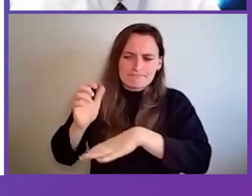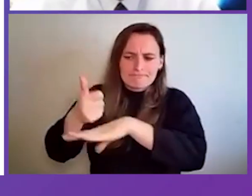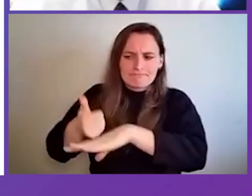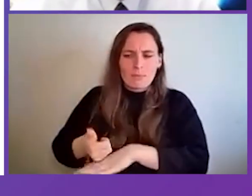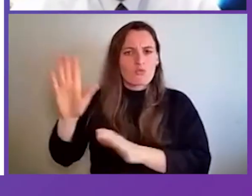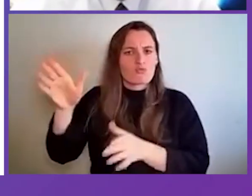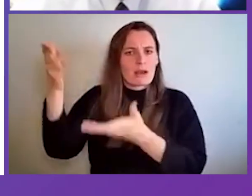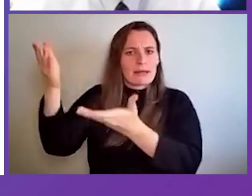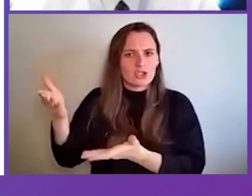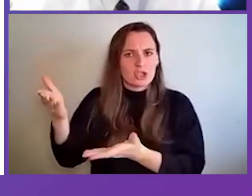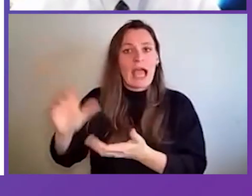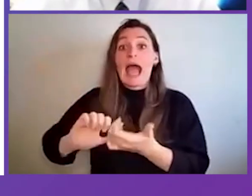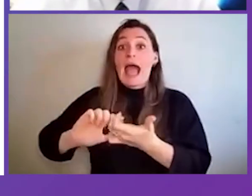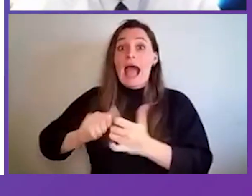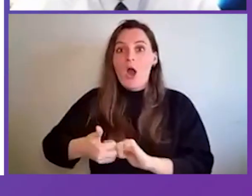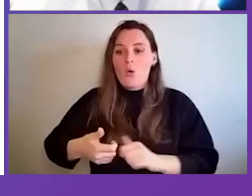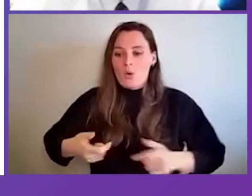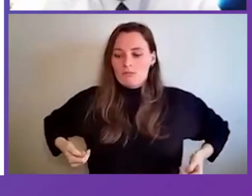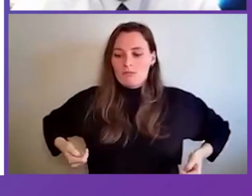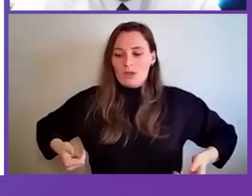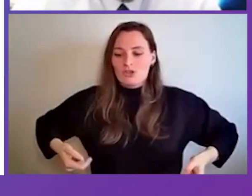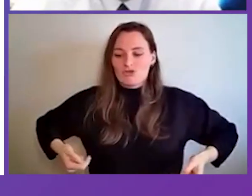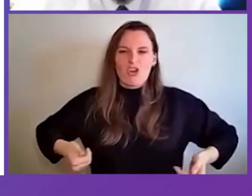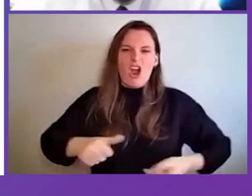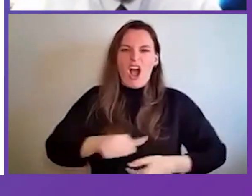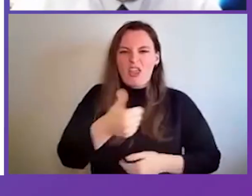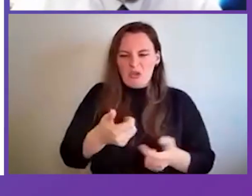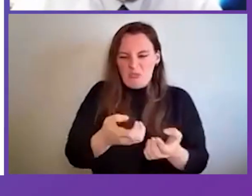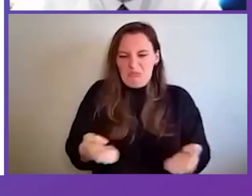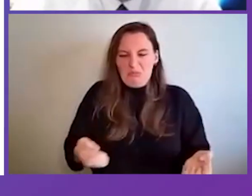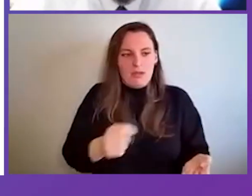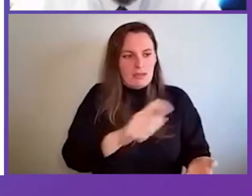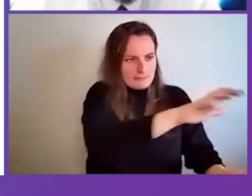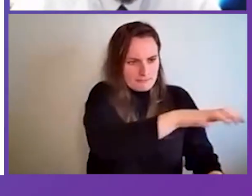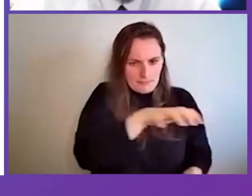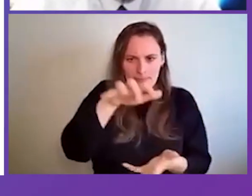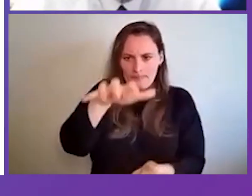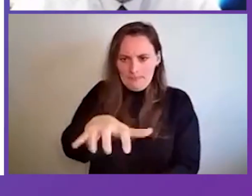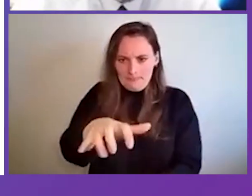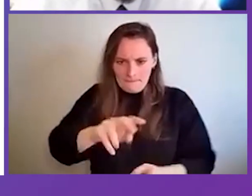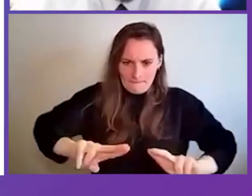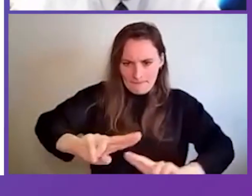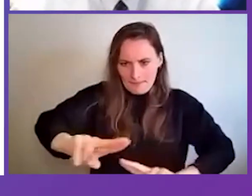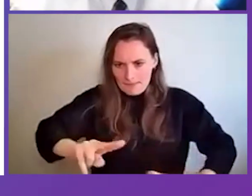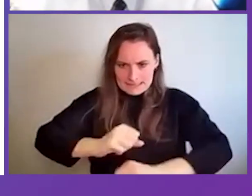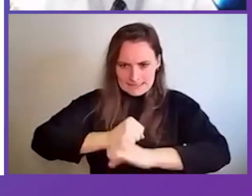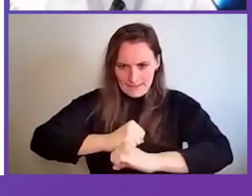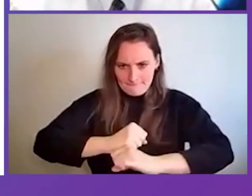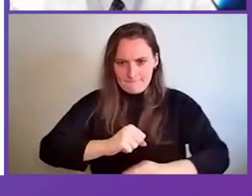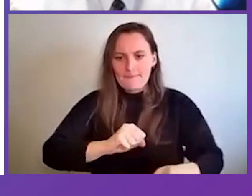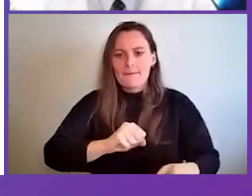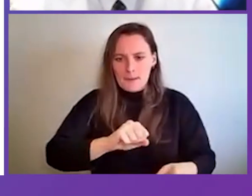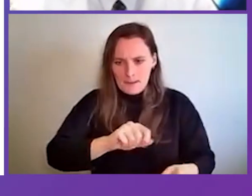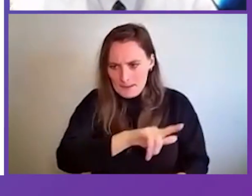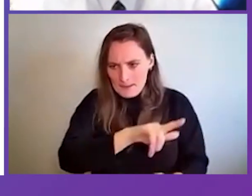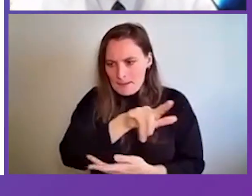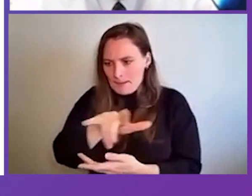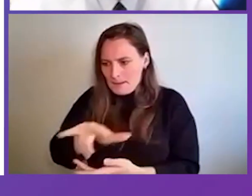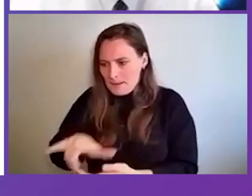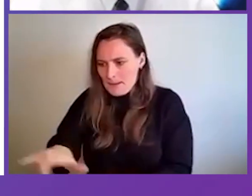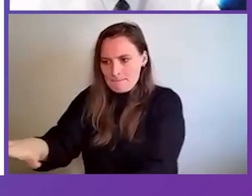safely securing, loading, and unloading mobility devices during air travel. And there's